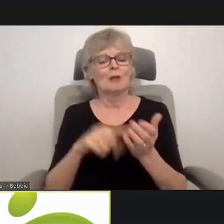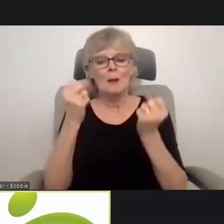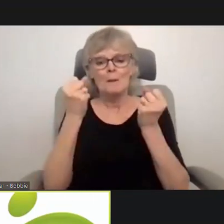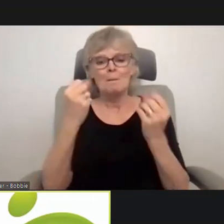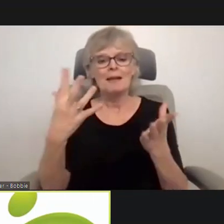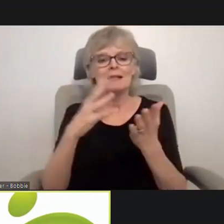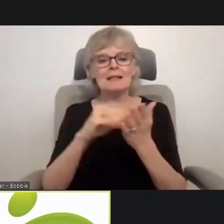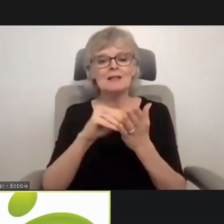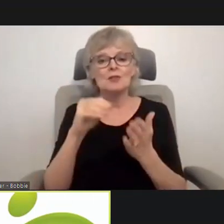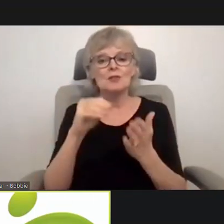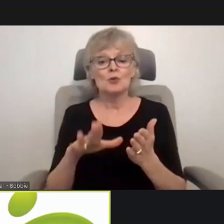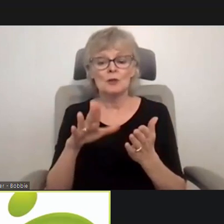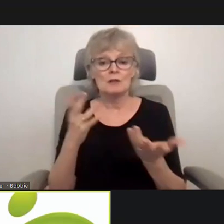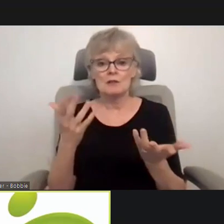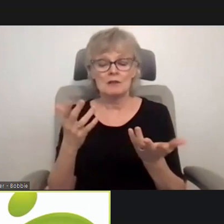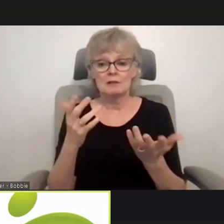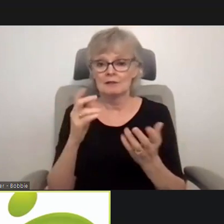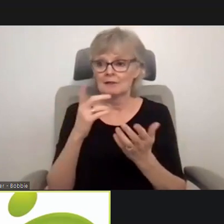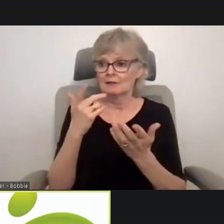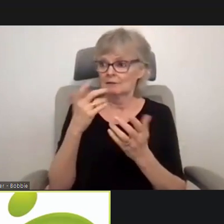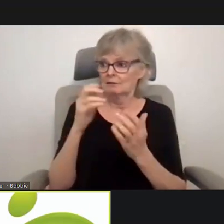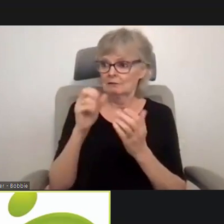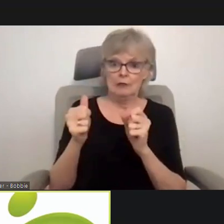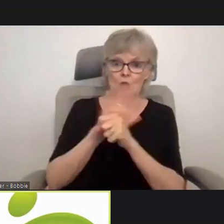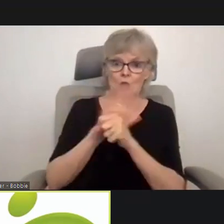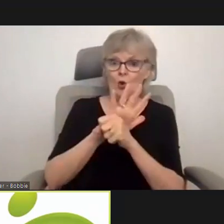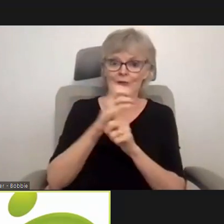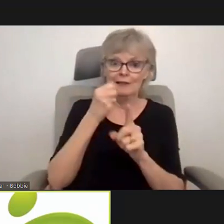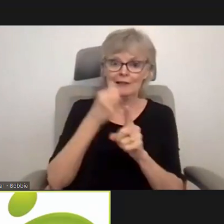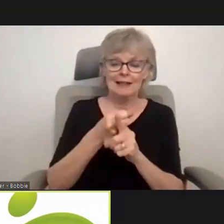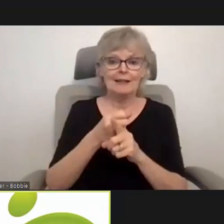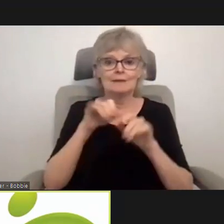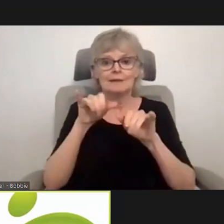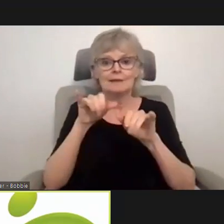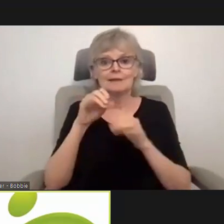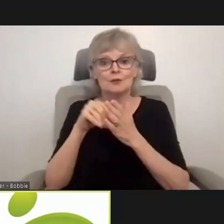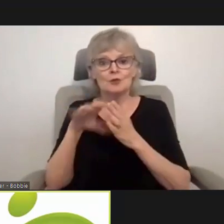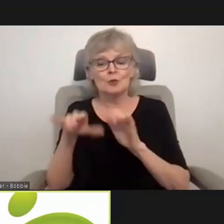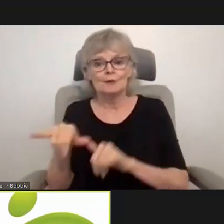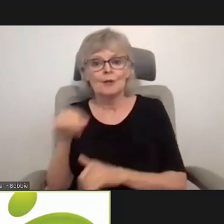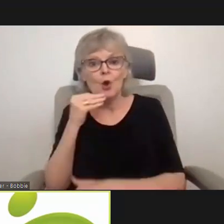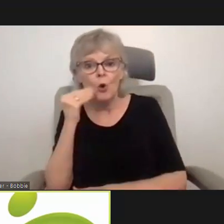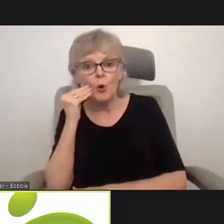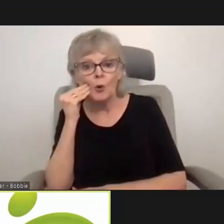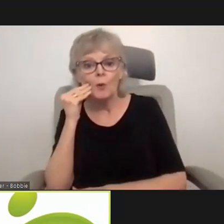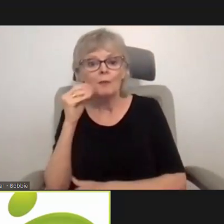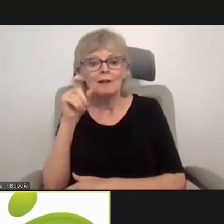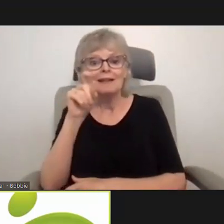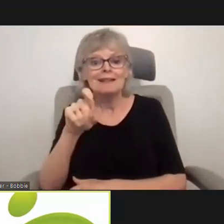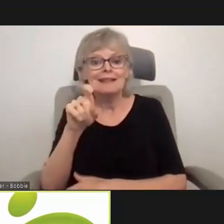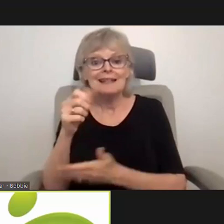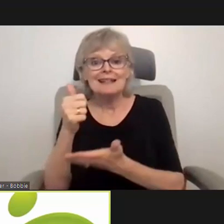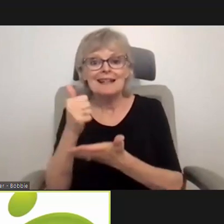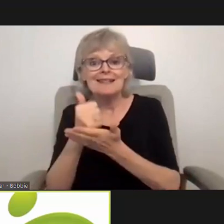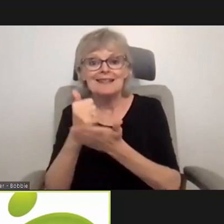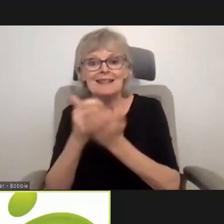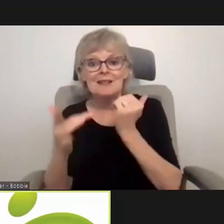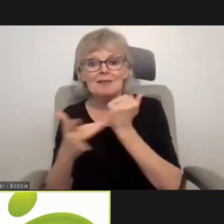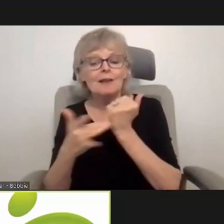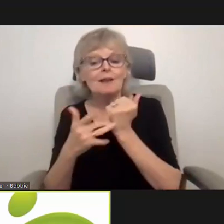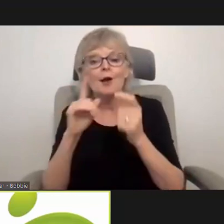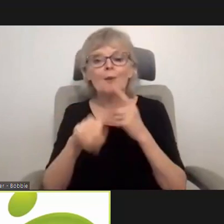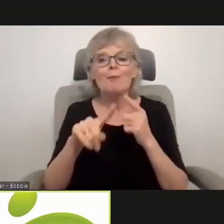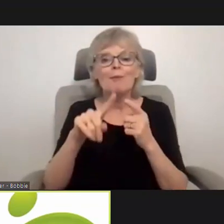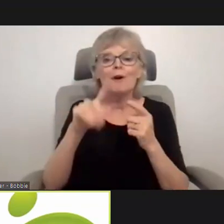once COVID hit, students with disabilities who were at home and needed their assistive technology, and the school was not giving them